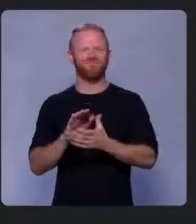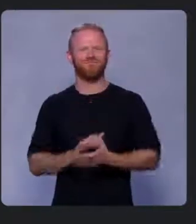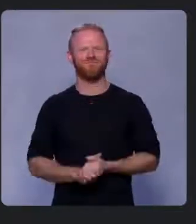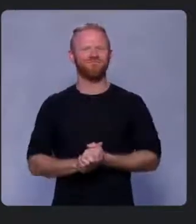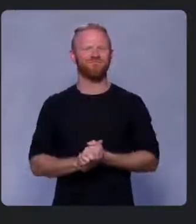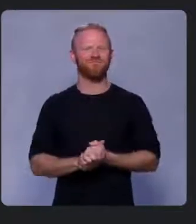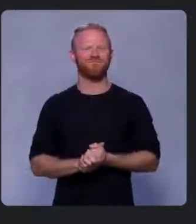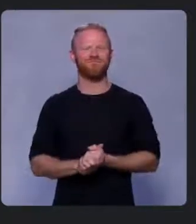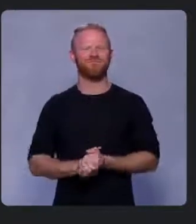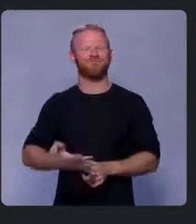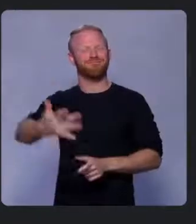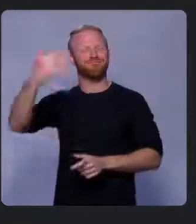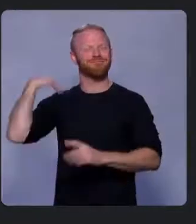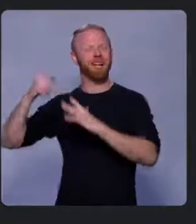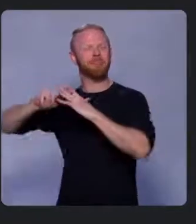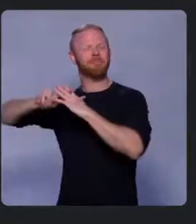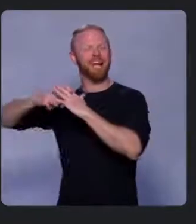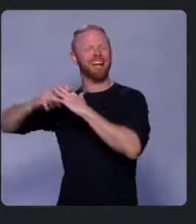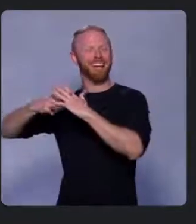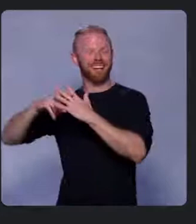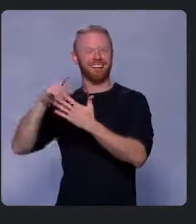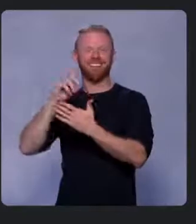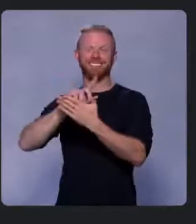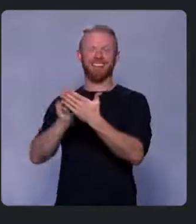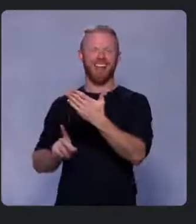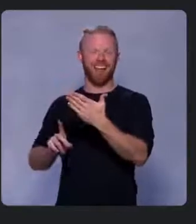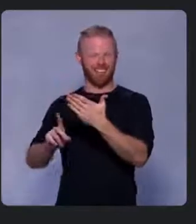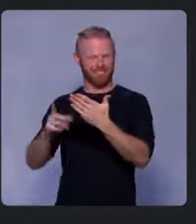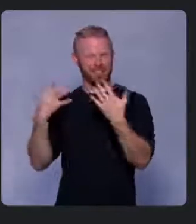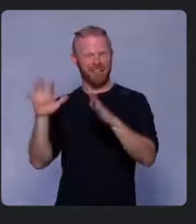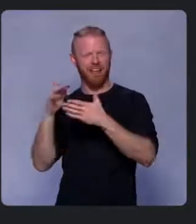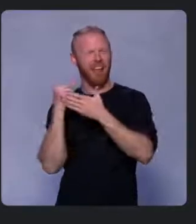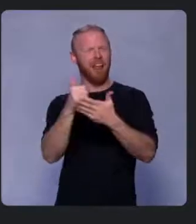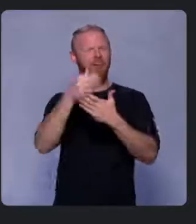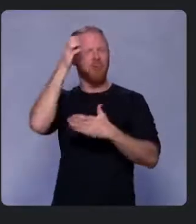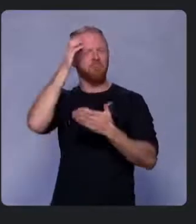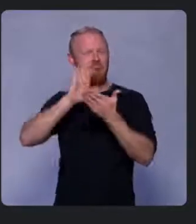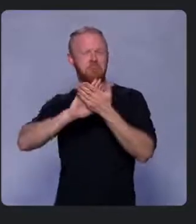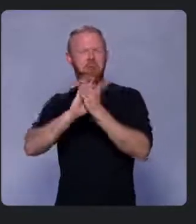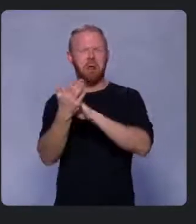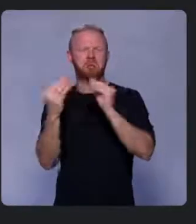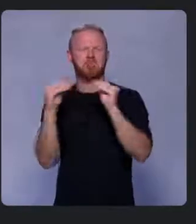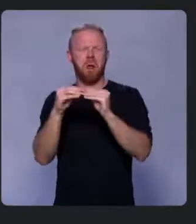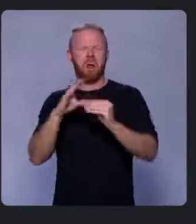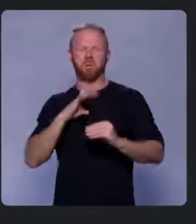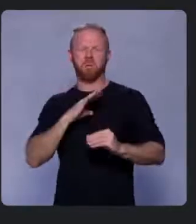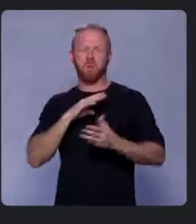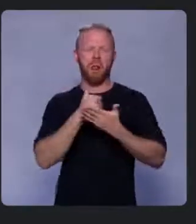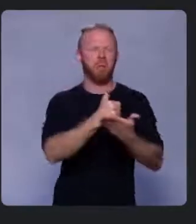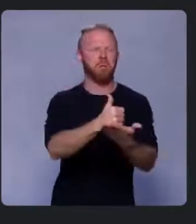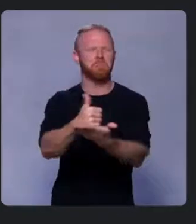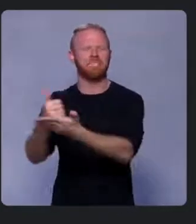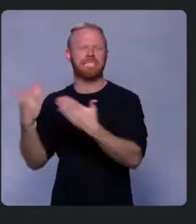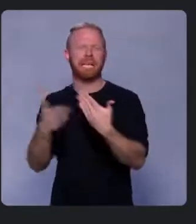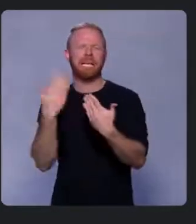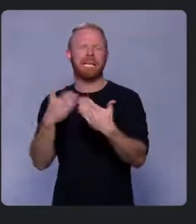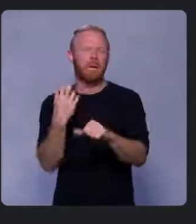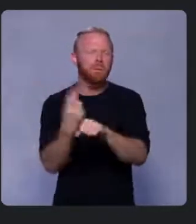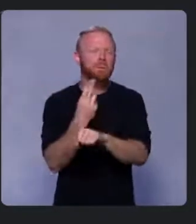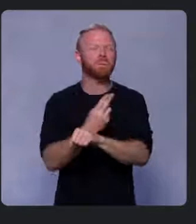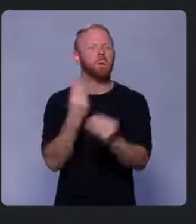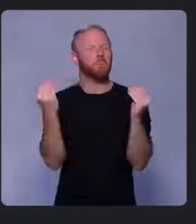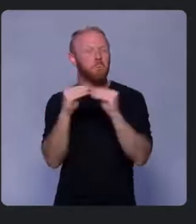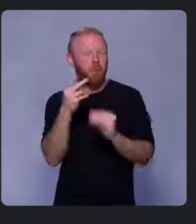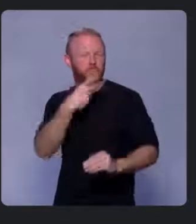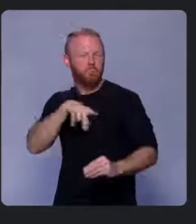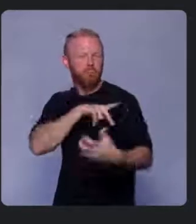From the beginning, design has made computers more helpful by making them easier to use, more personal.